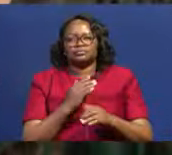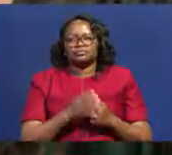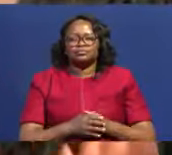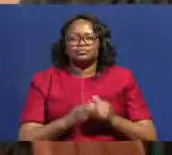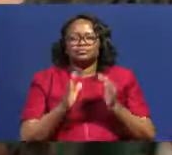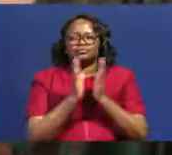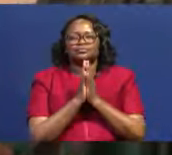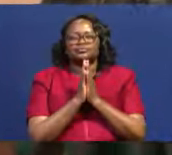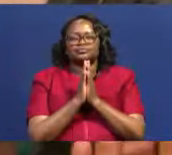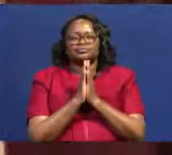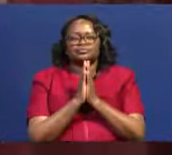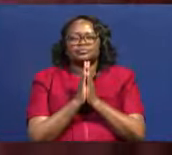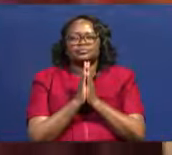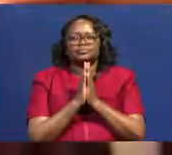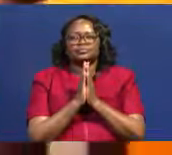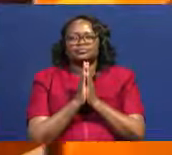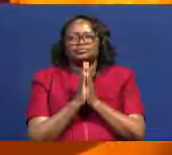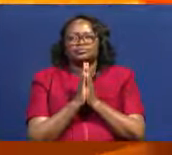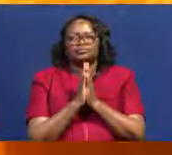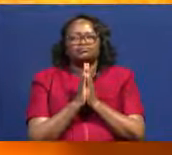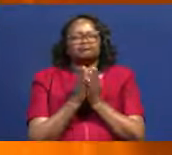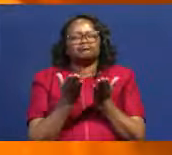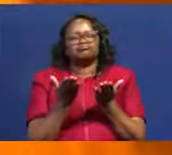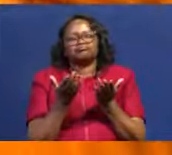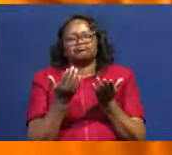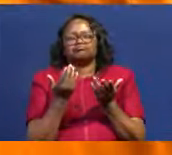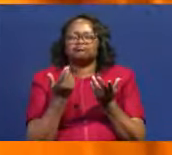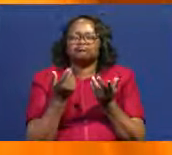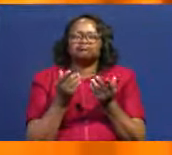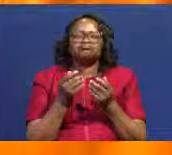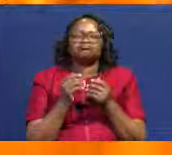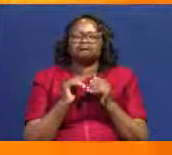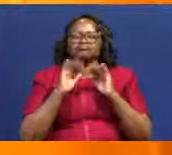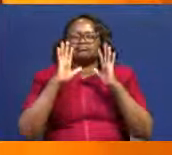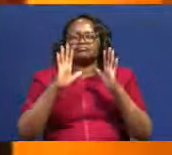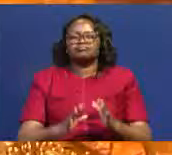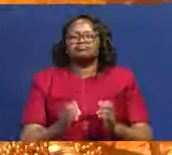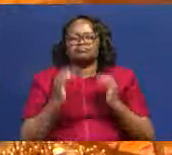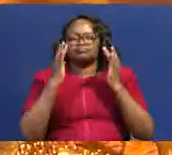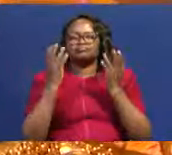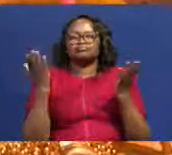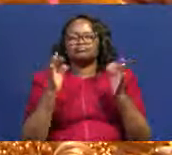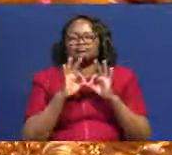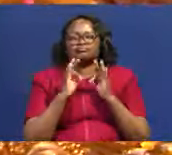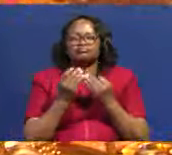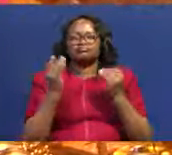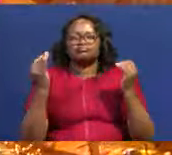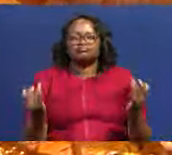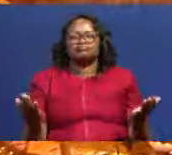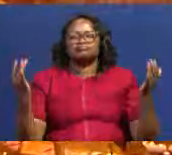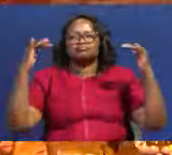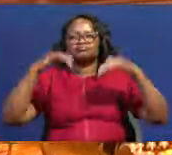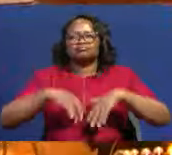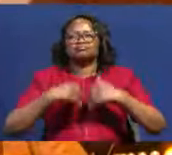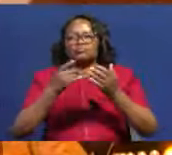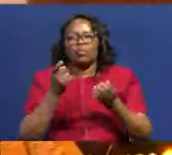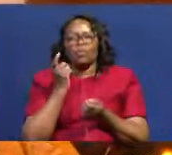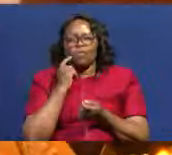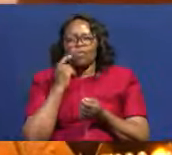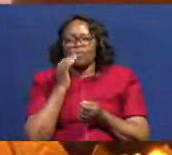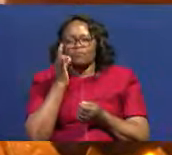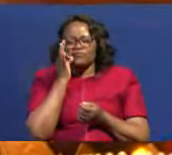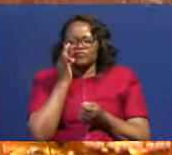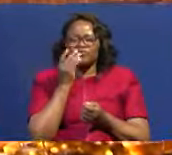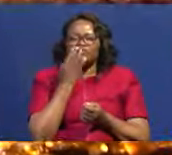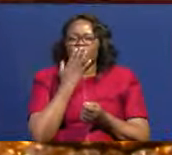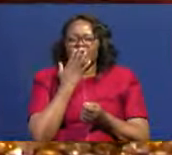Prayer rituals or pujas are a cornerstone of the festivities, where families gather to offer sweets, fruits and